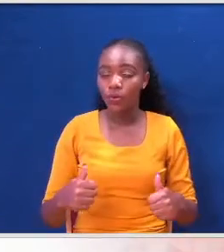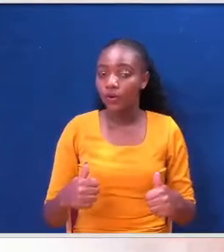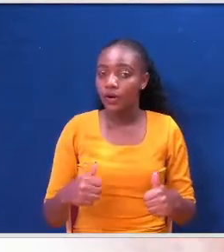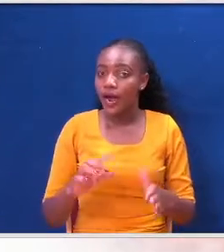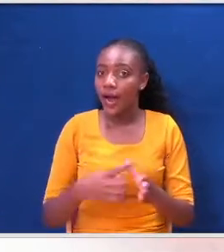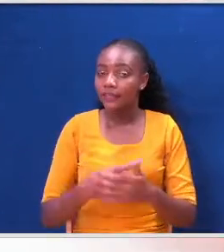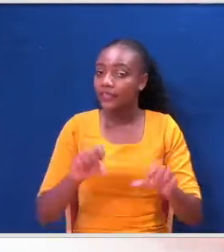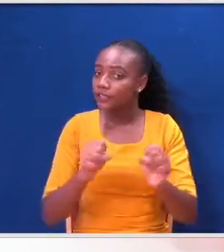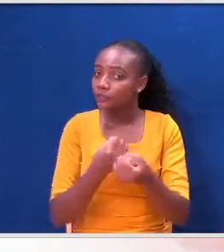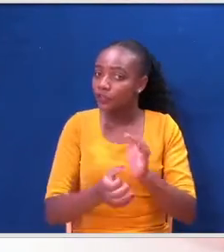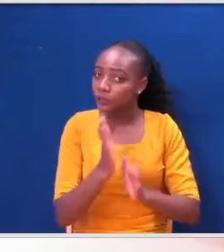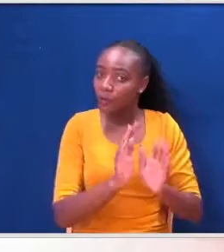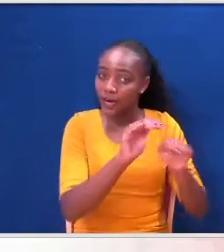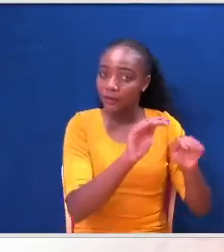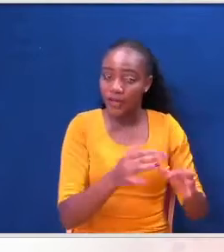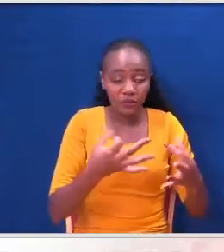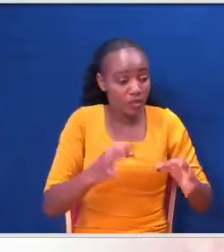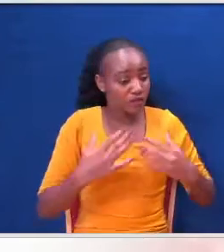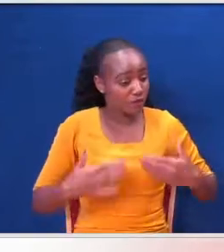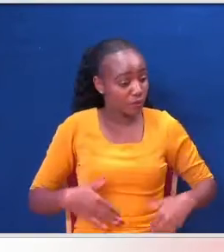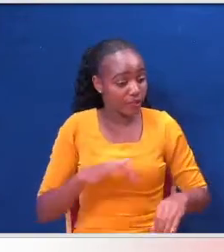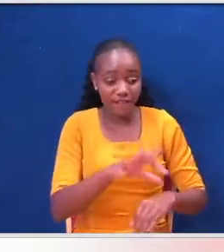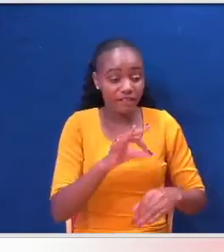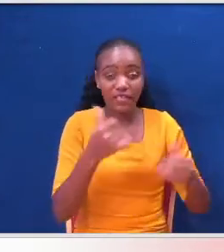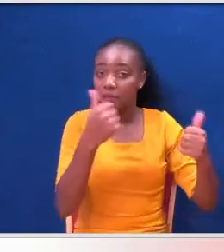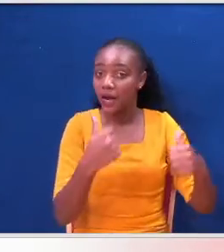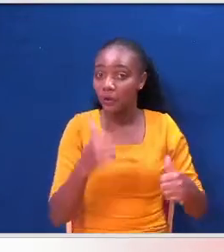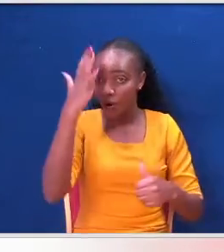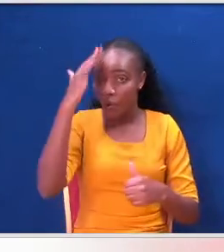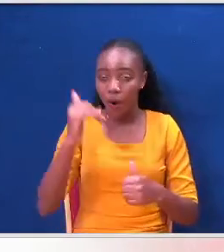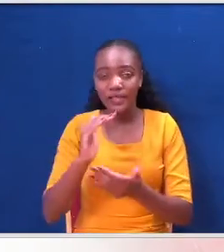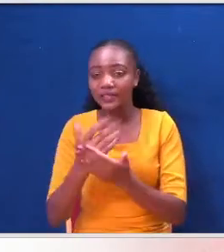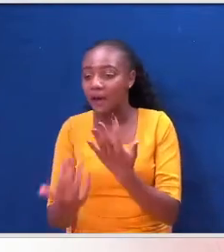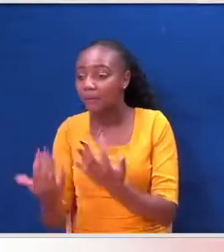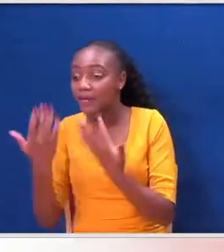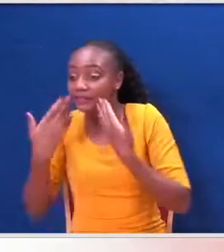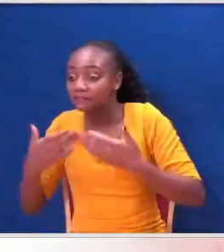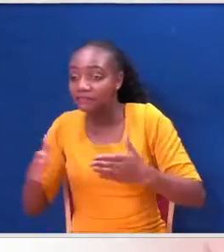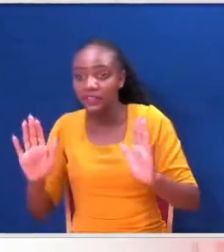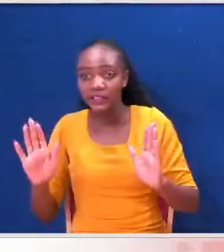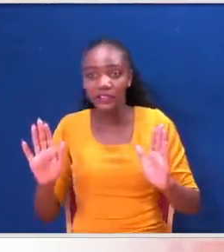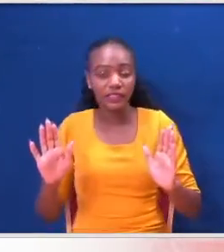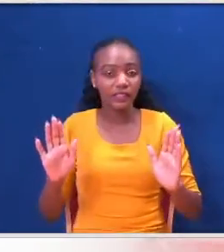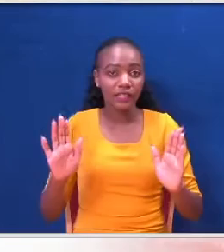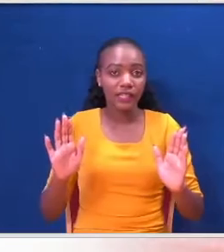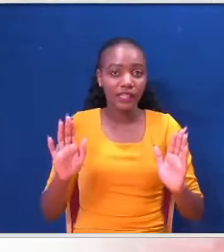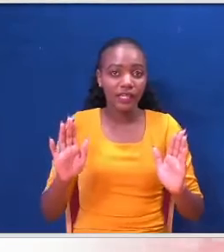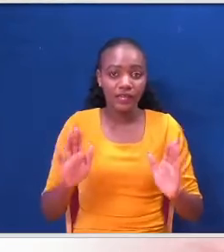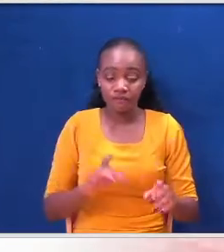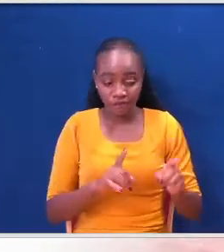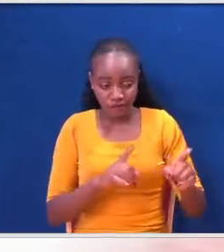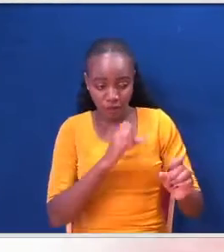Hatuwezi kupanga na hatujapata maiti yetu. Kwa sababu wengine ni jivu, wengine ni skulls tu. Amekuwa akifanya kazi kwa